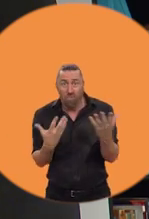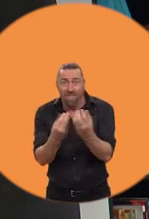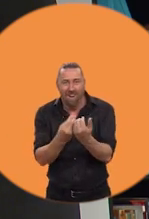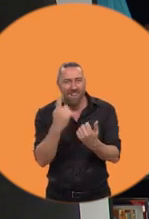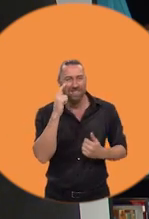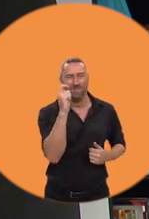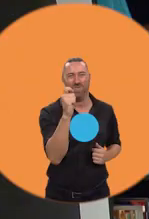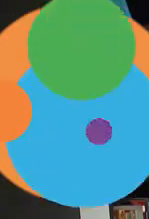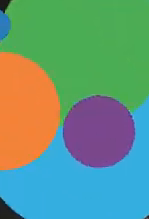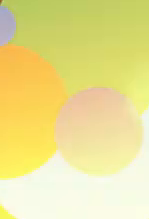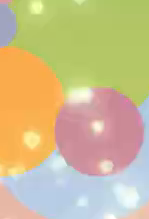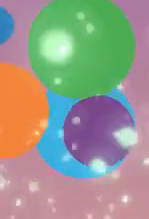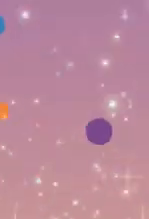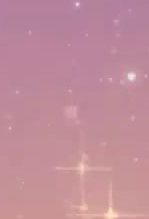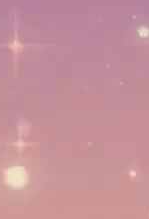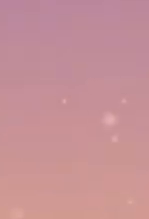you soon.